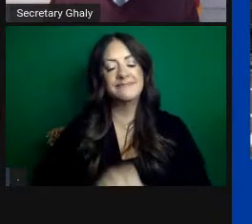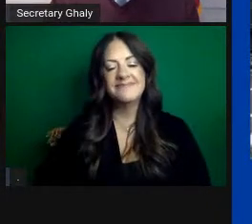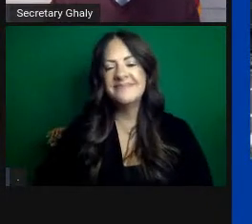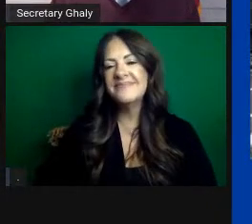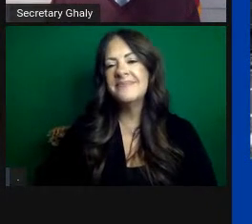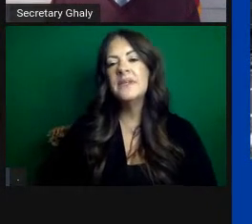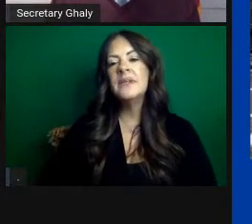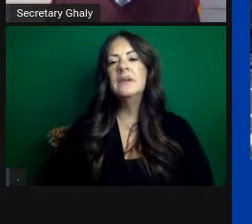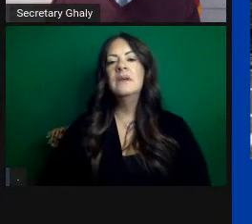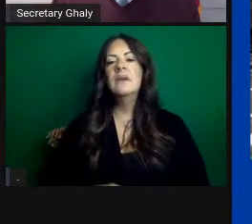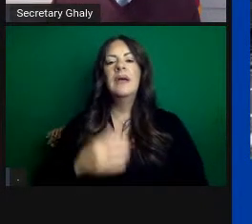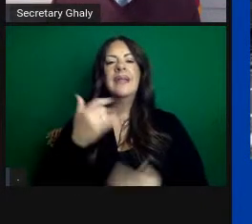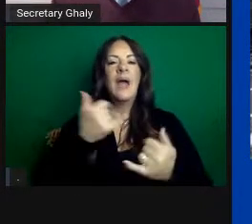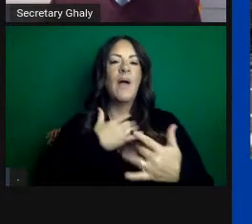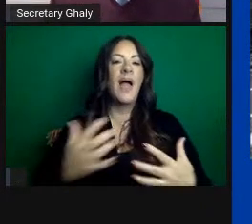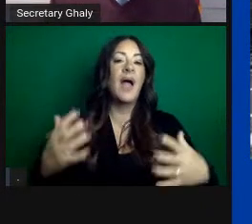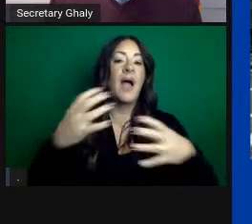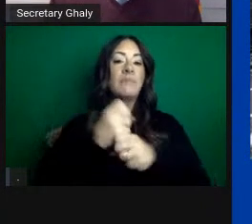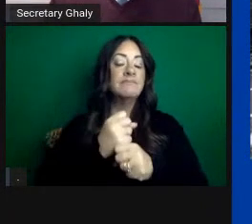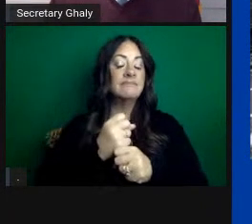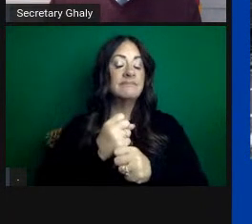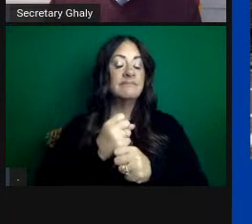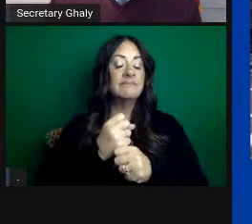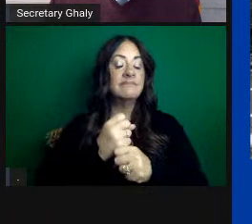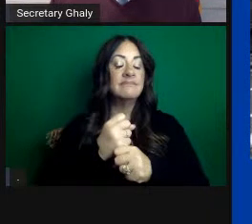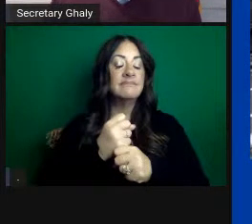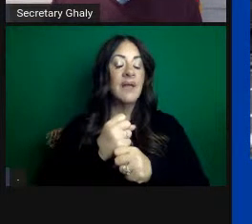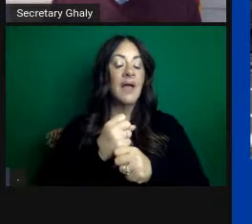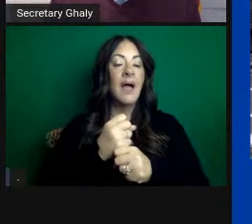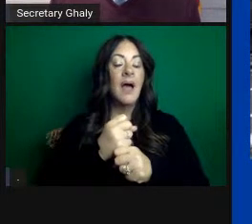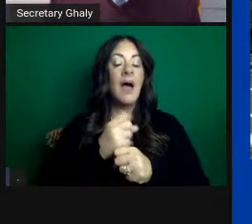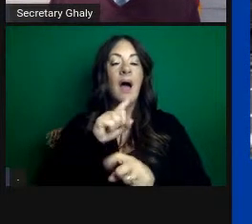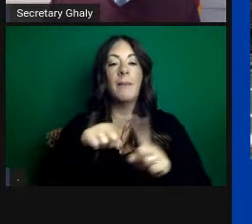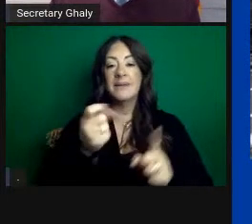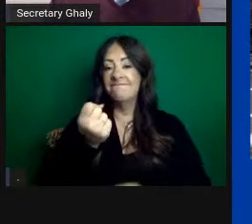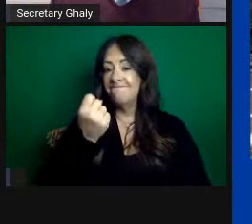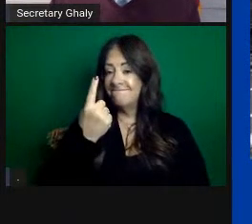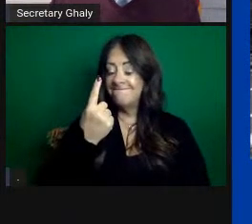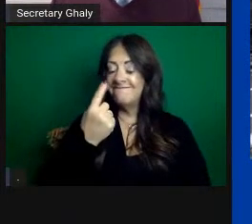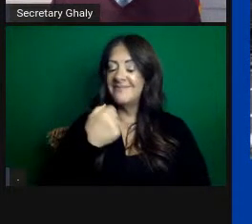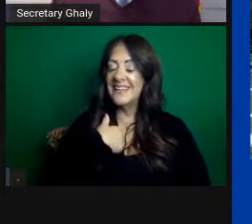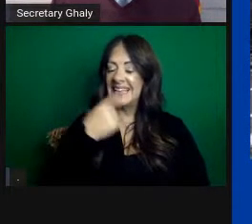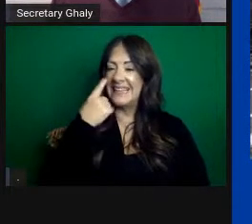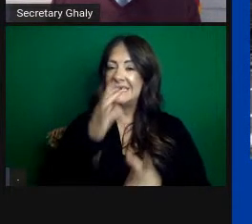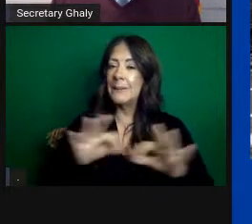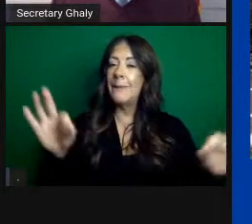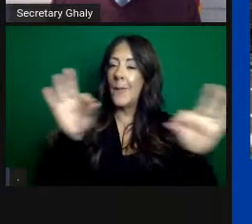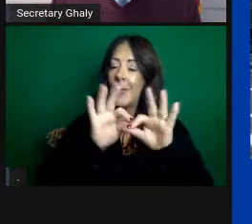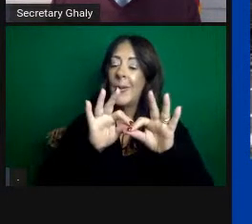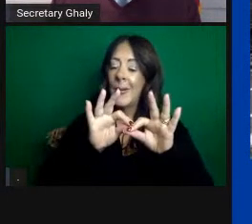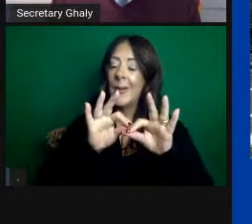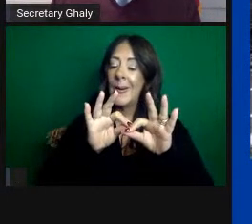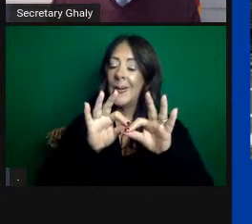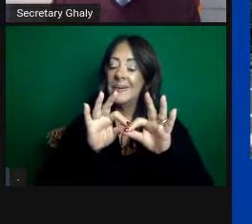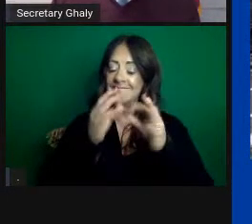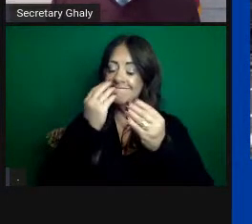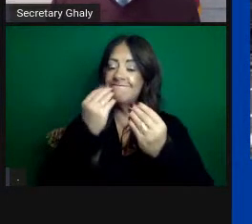up, it would be a missed opportunity to talk to you about this